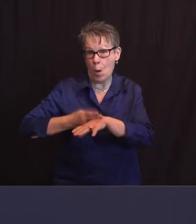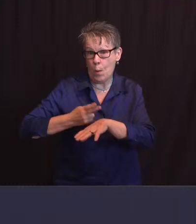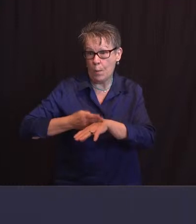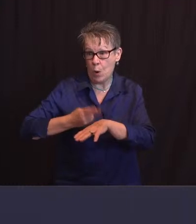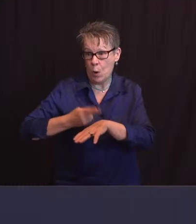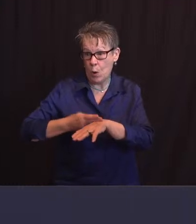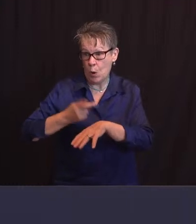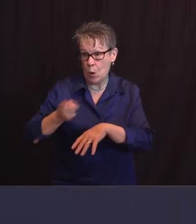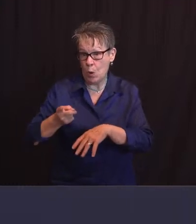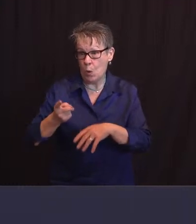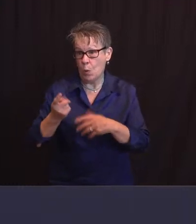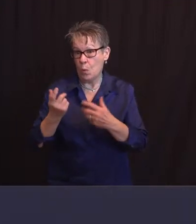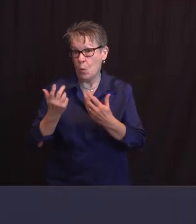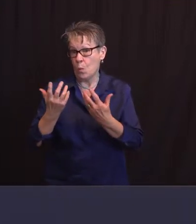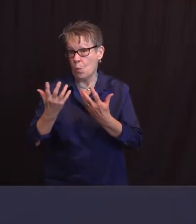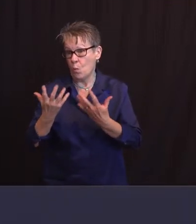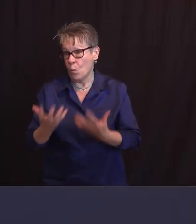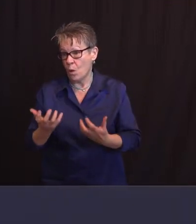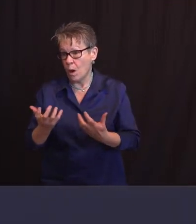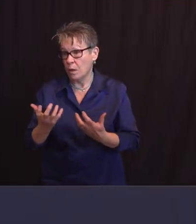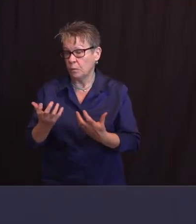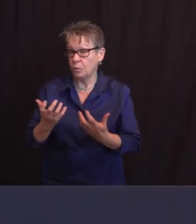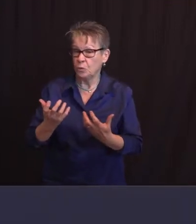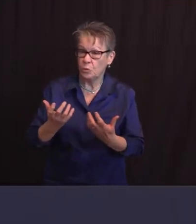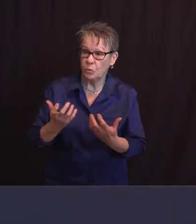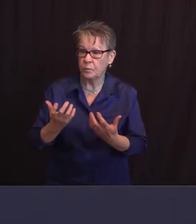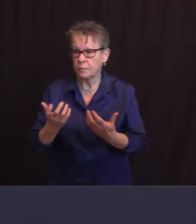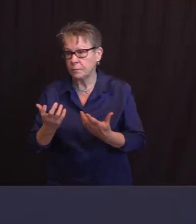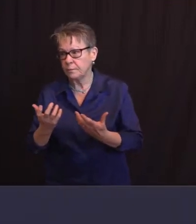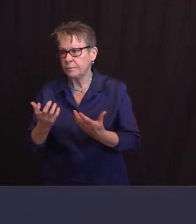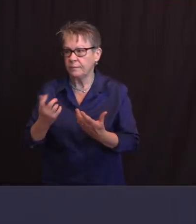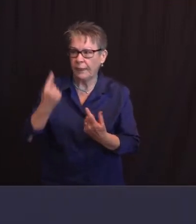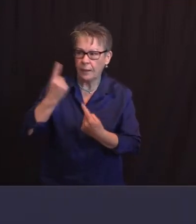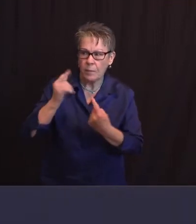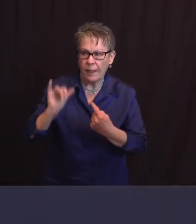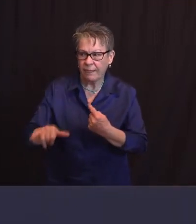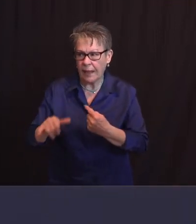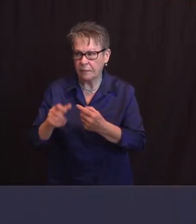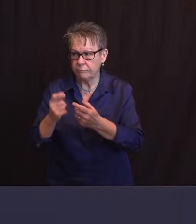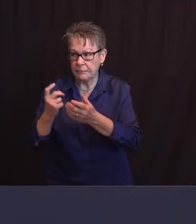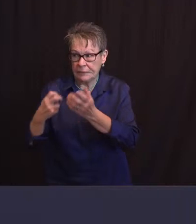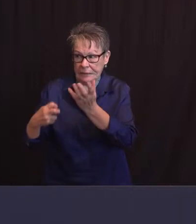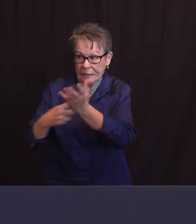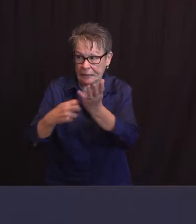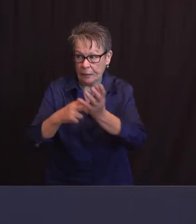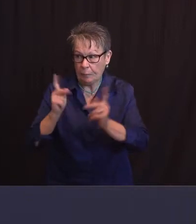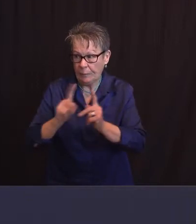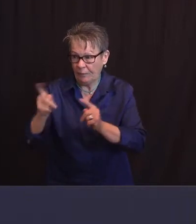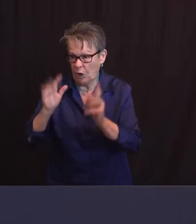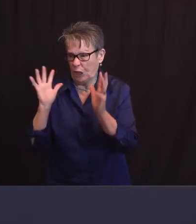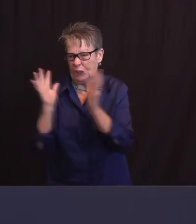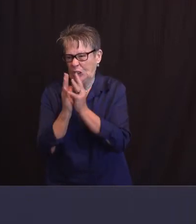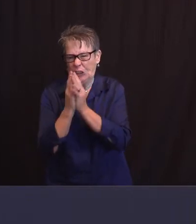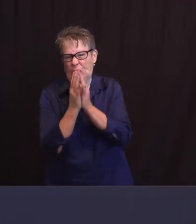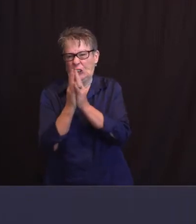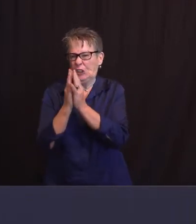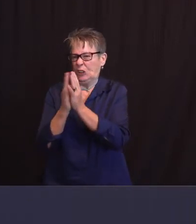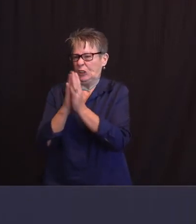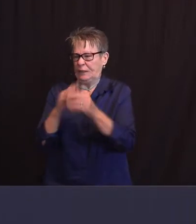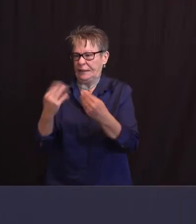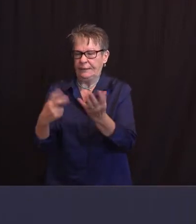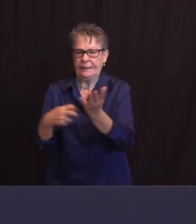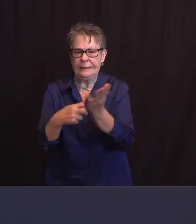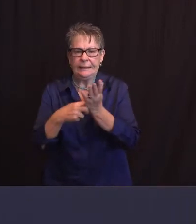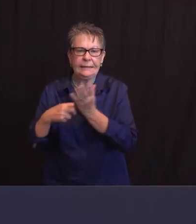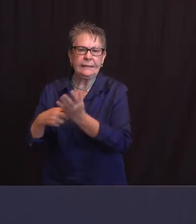his investigation into a racist 2017 campaign flyer in Edison to also include